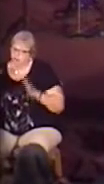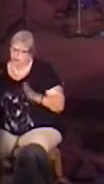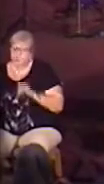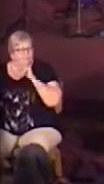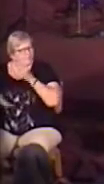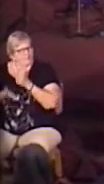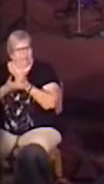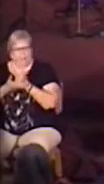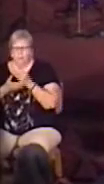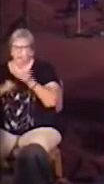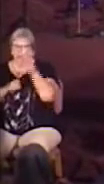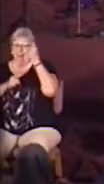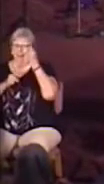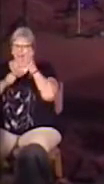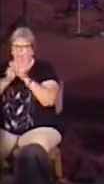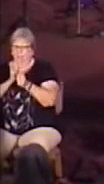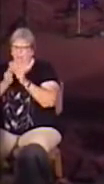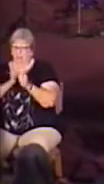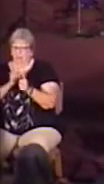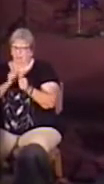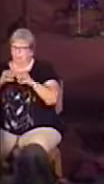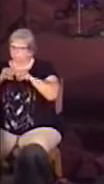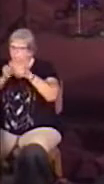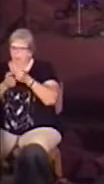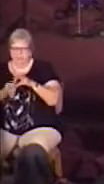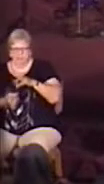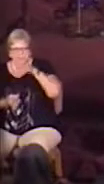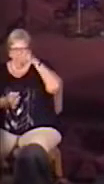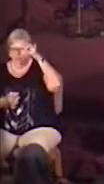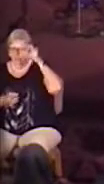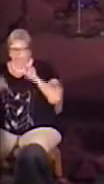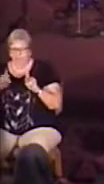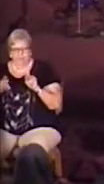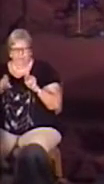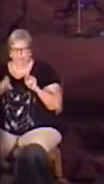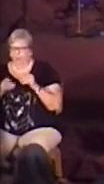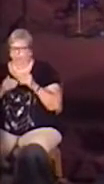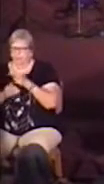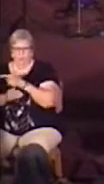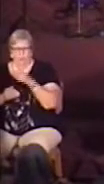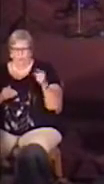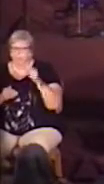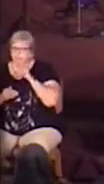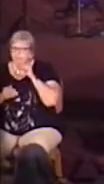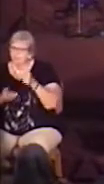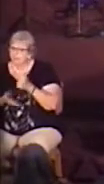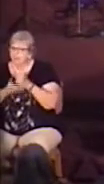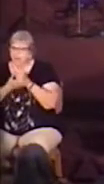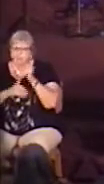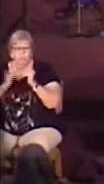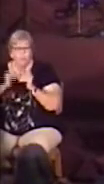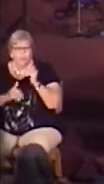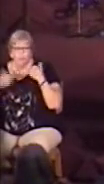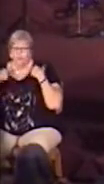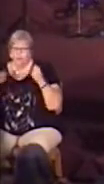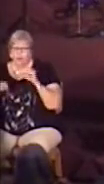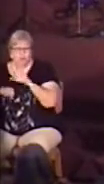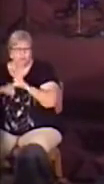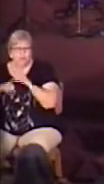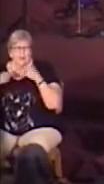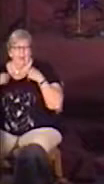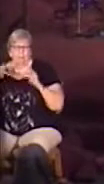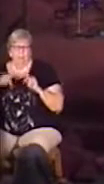doesn't help to win the race and break the spirits of the people around you. It doesn't help to build a strong church and having people